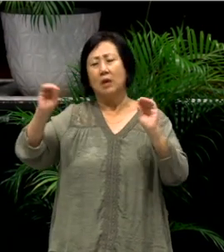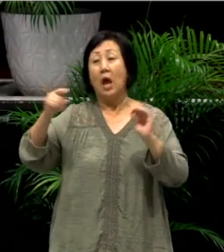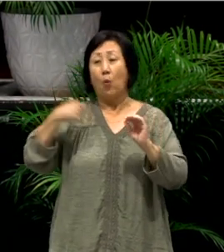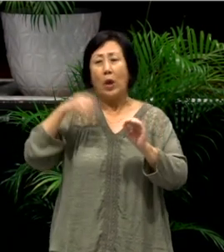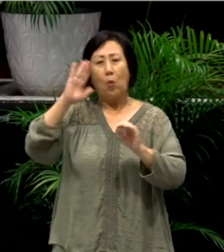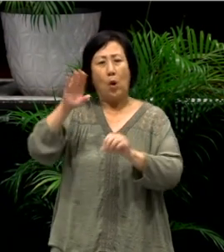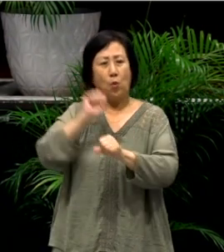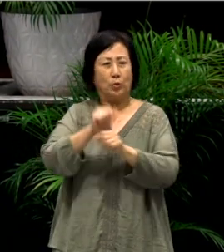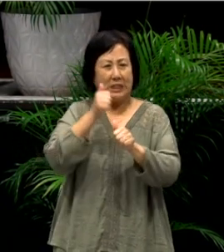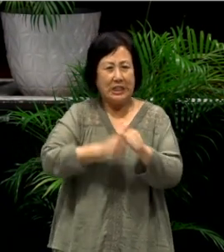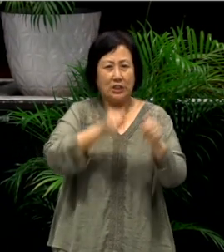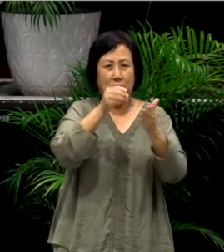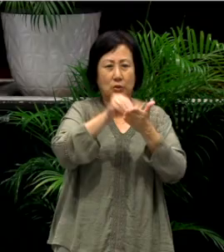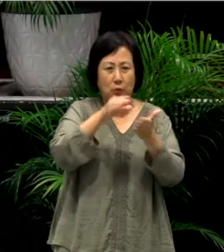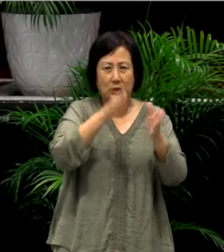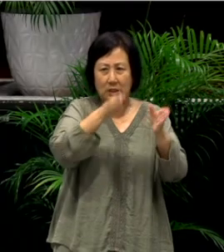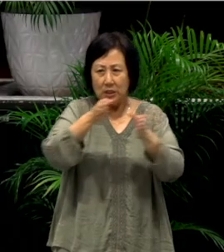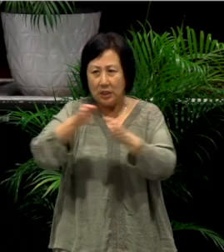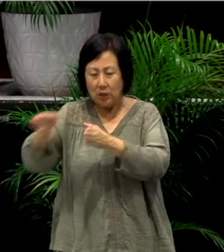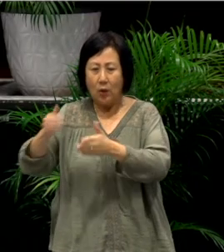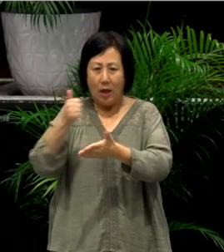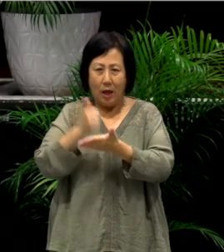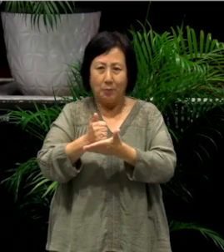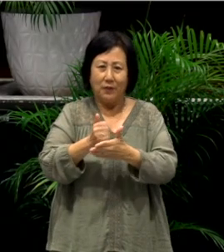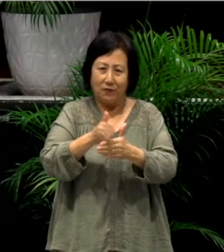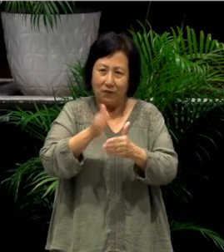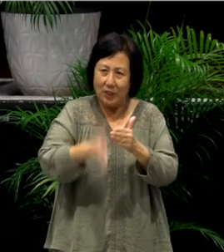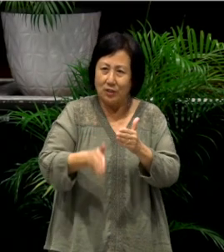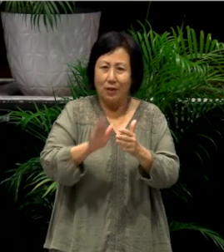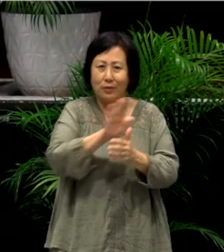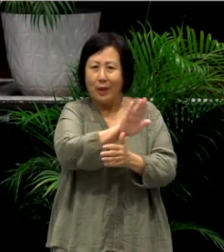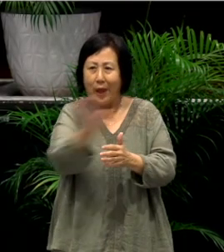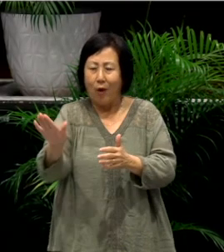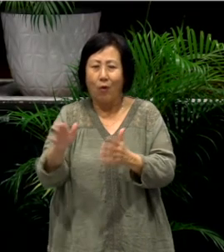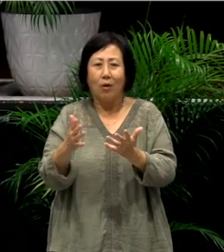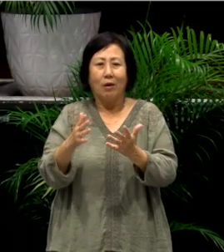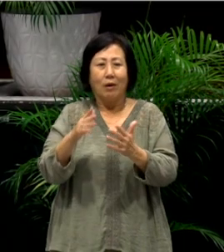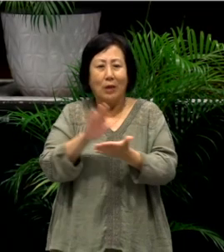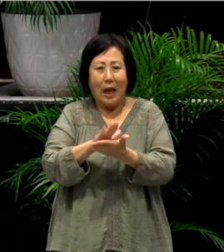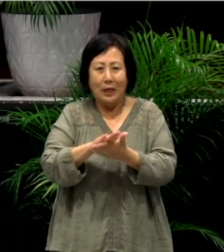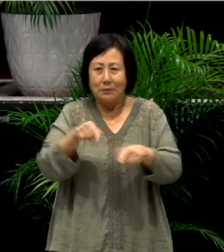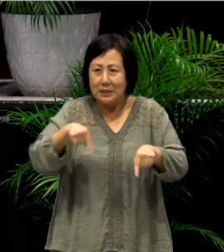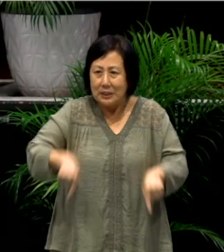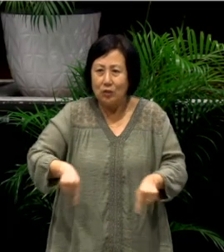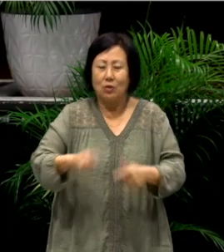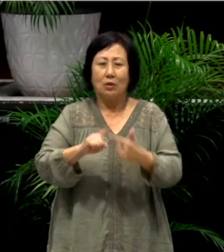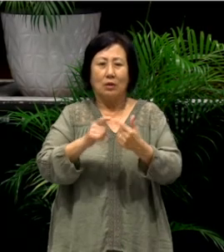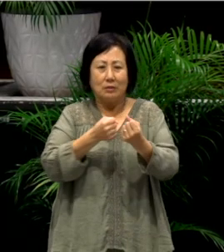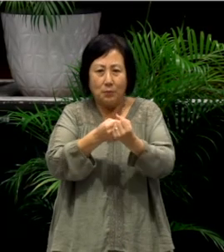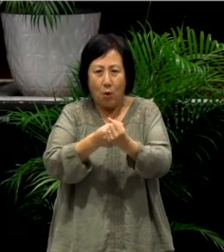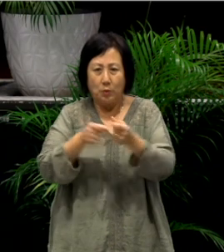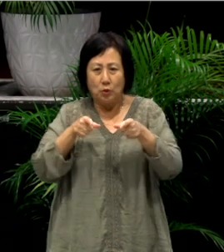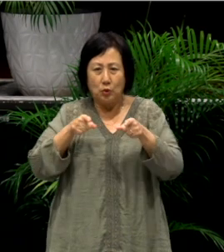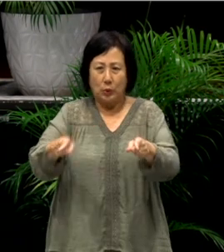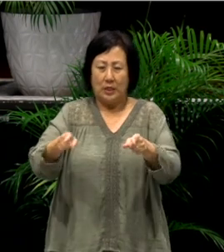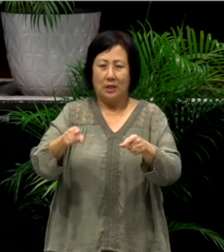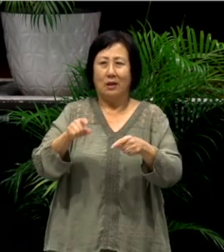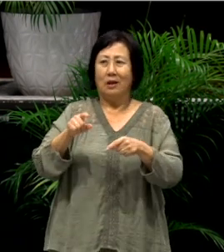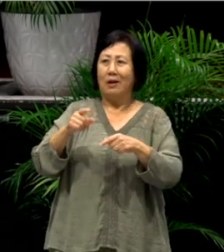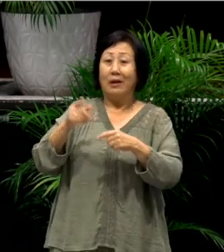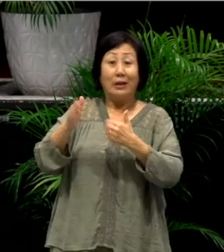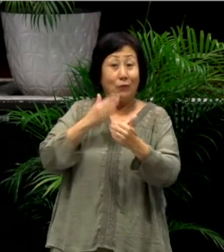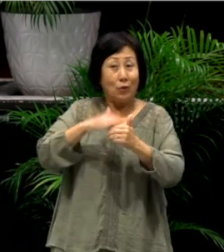will work with each of these students to finish out or identify how we can support their academic studies during the pendency of the